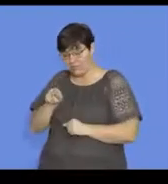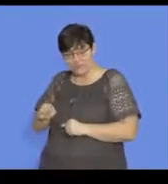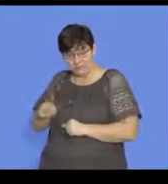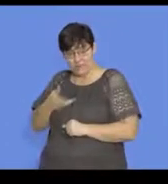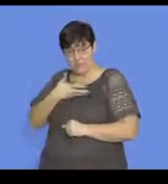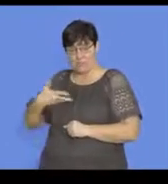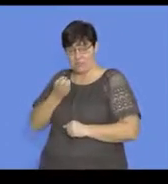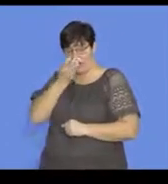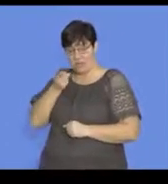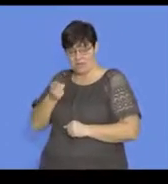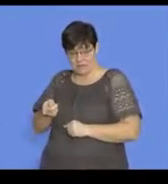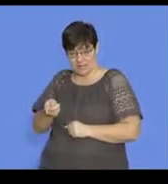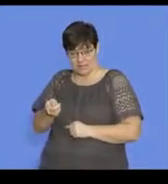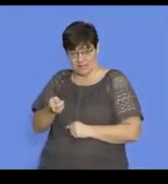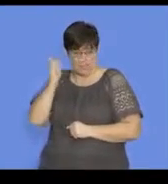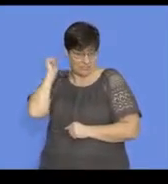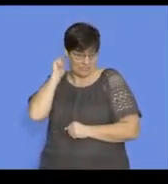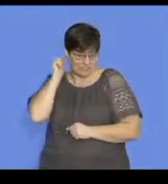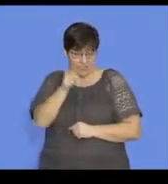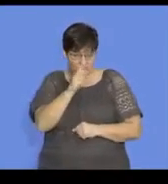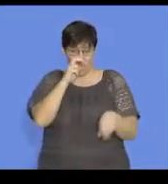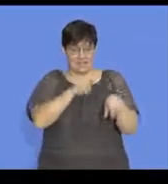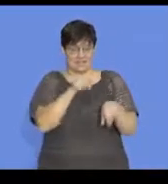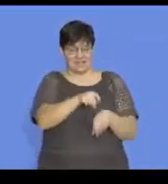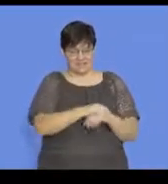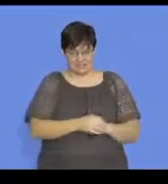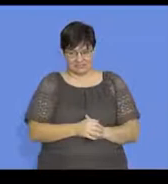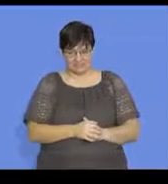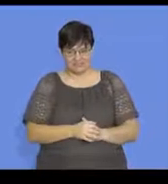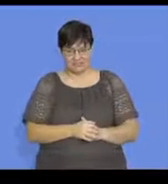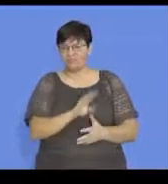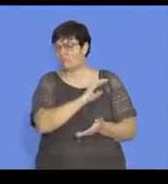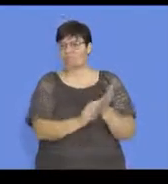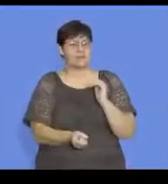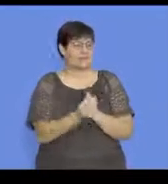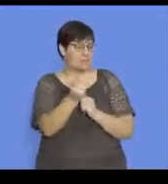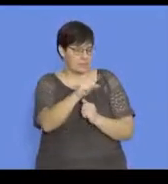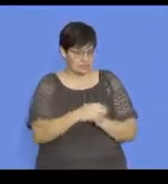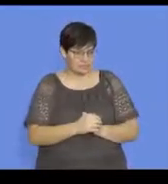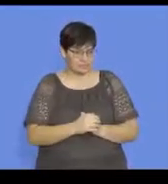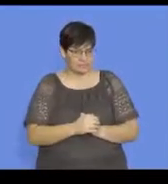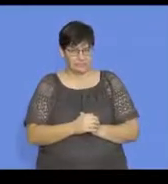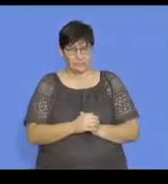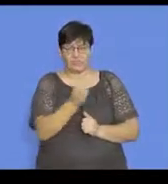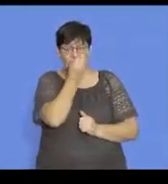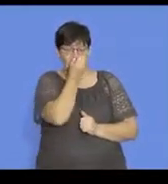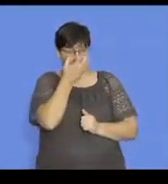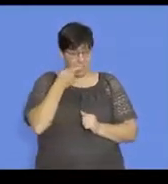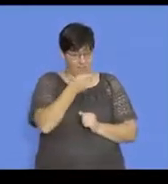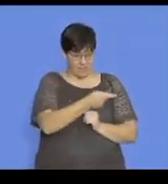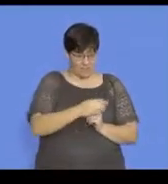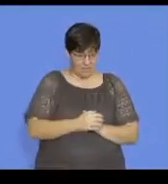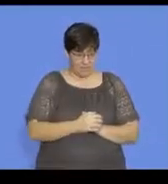in the back of your mind. That is why we need them. Okay, so what happens is, here's my flower,